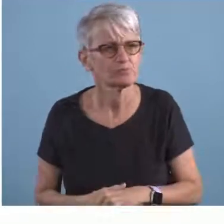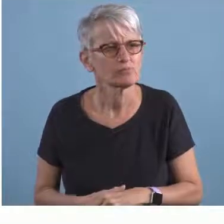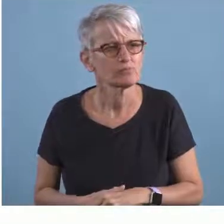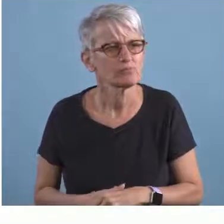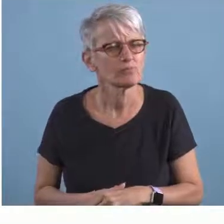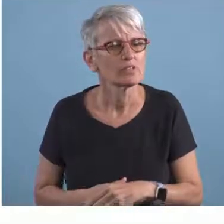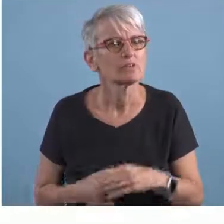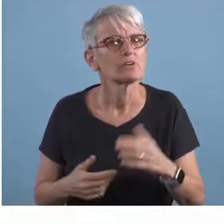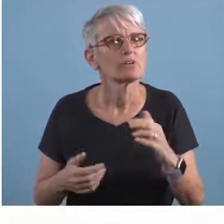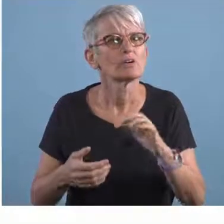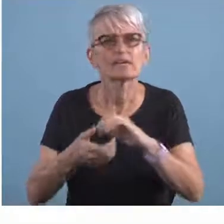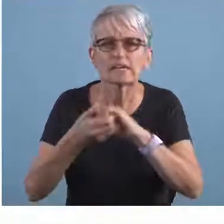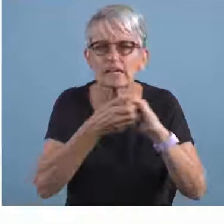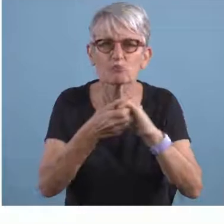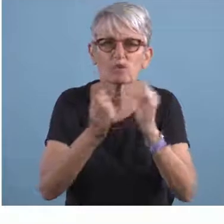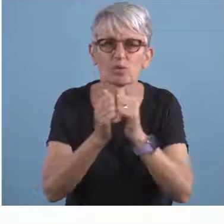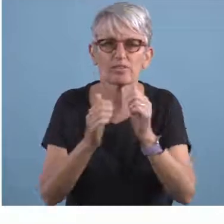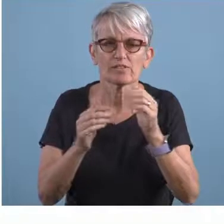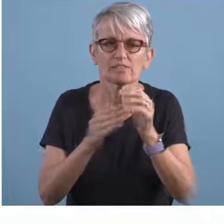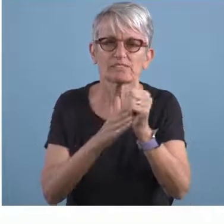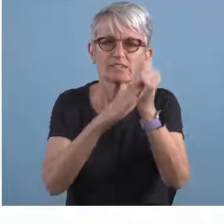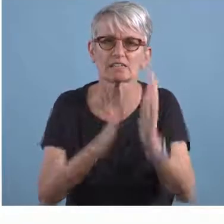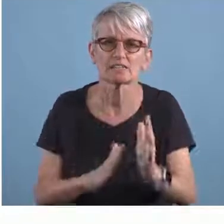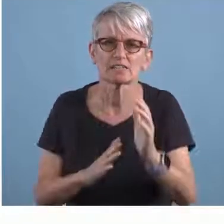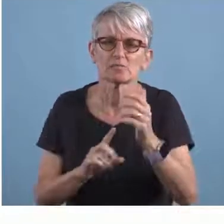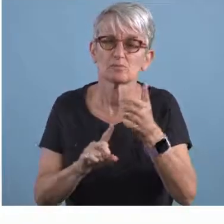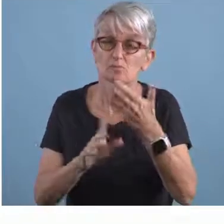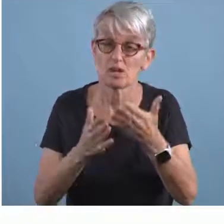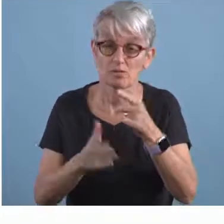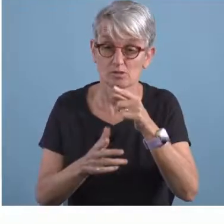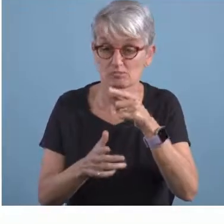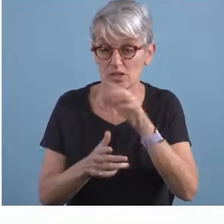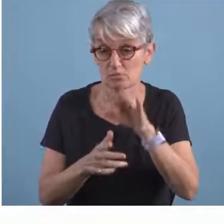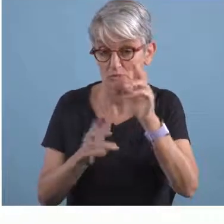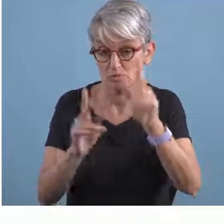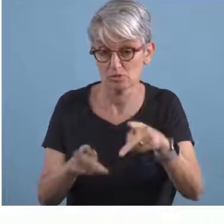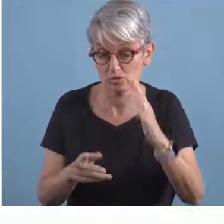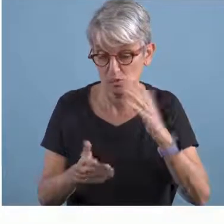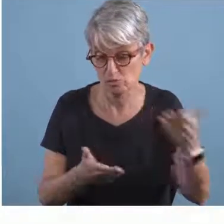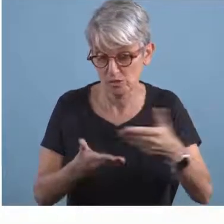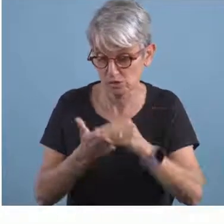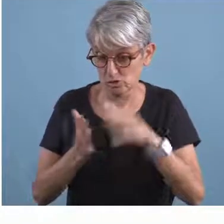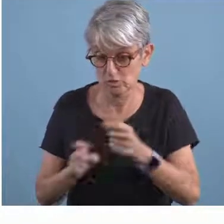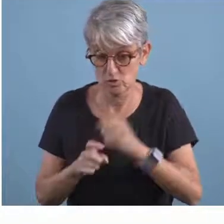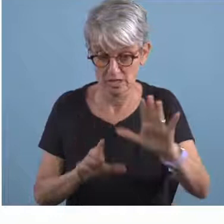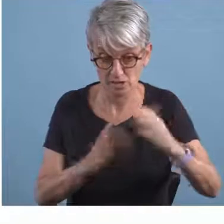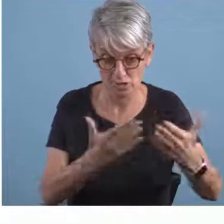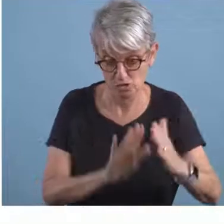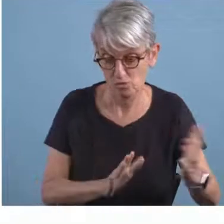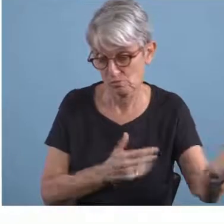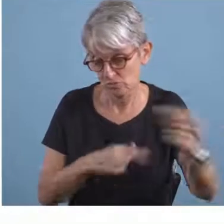There's collaboration with the facilitator who might be bringing this student from their classroom to